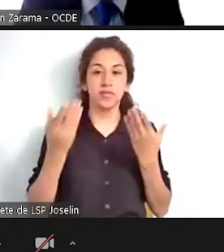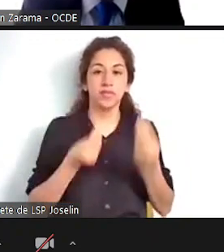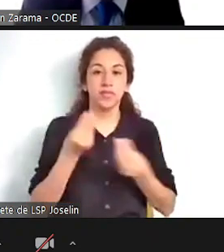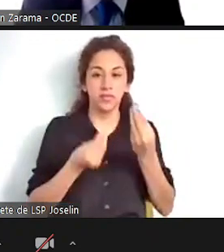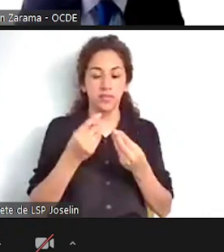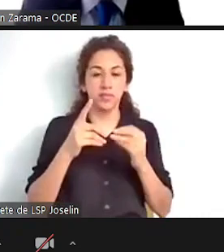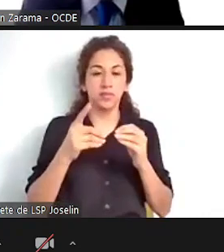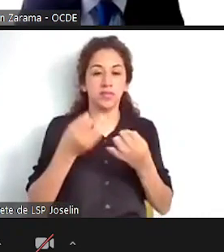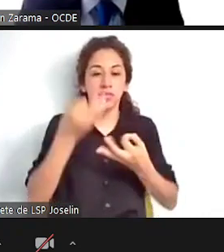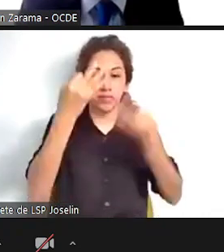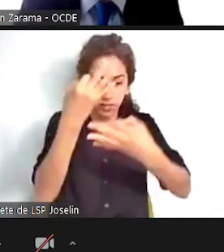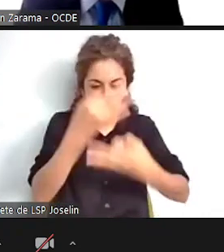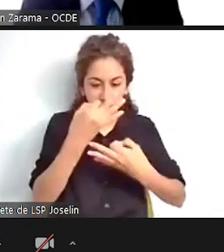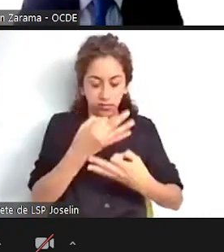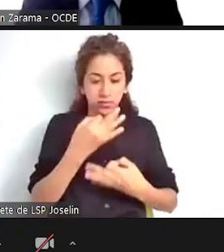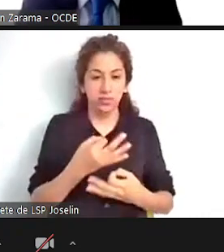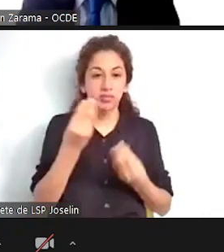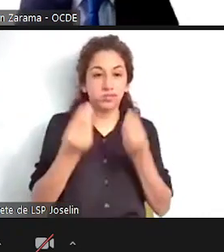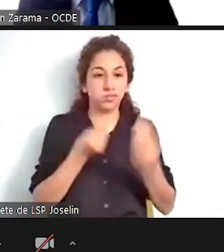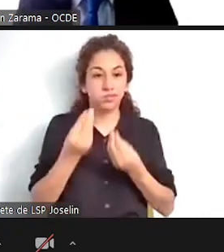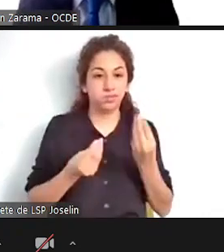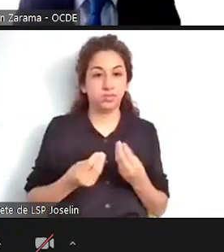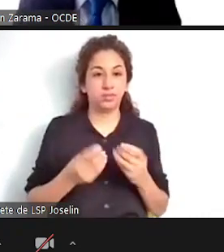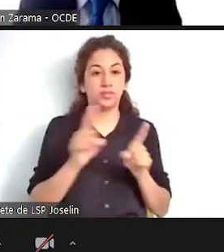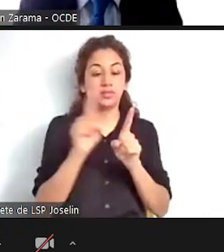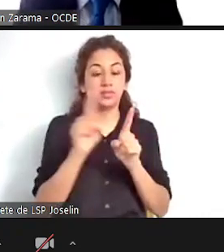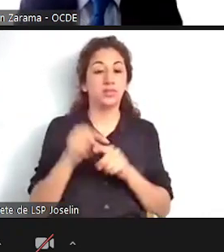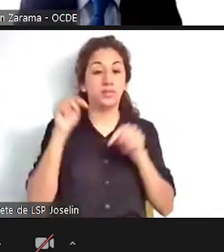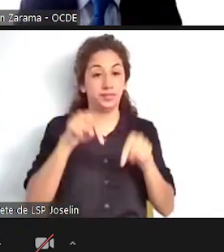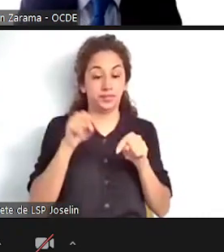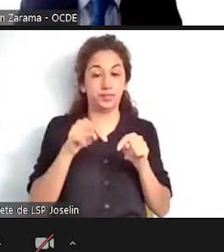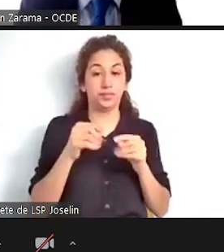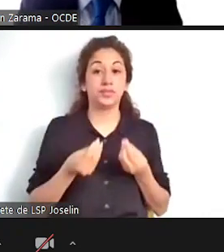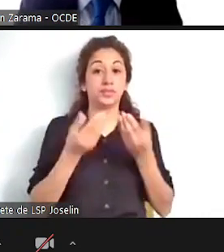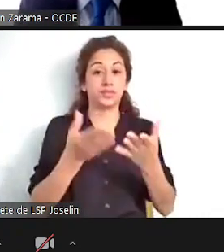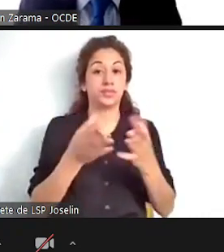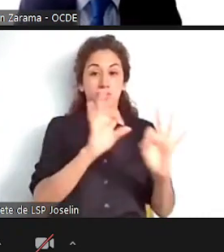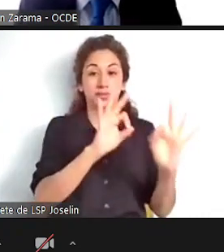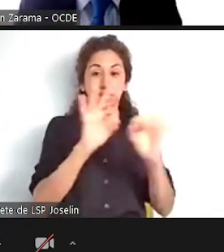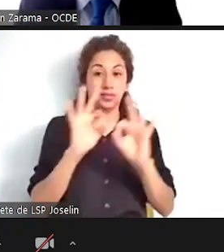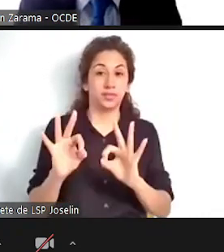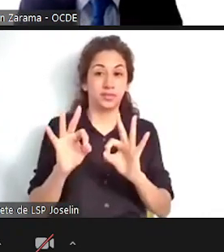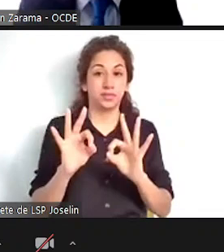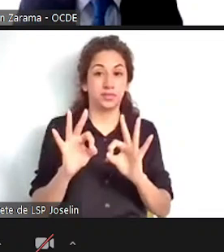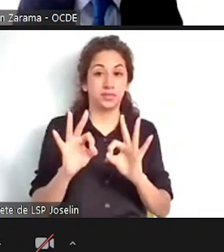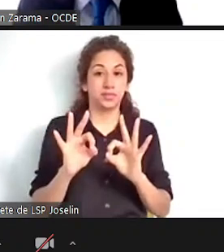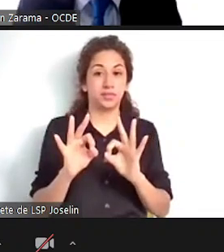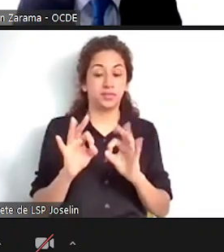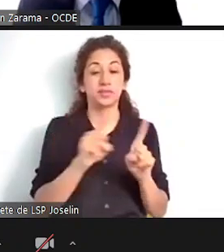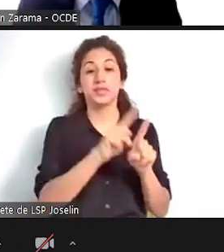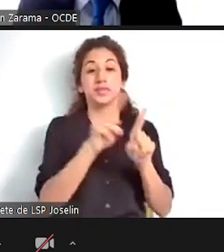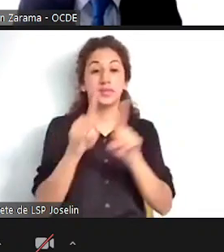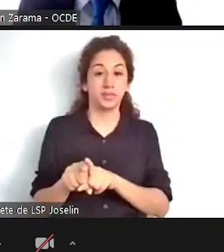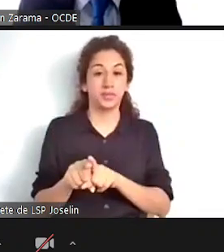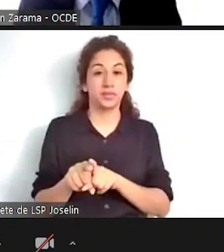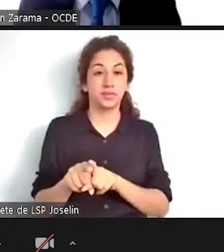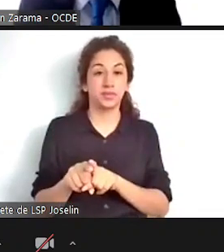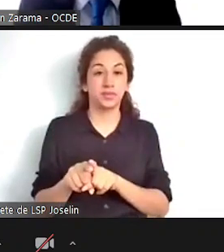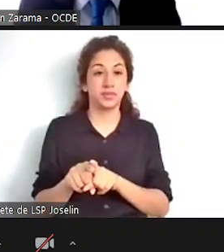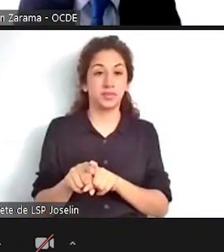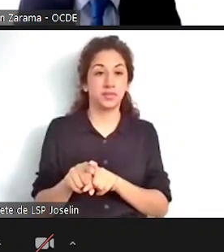the structure and drive it in such a way that it can be counted it can't be paid and this affects it was mentioned